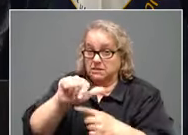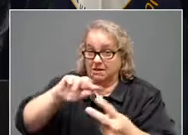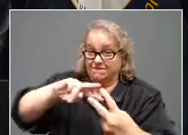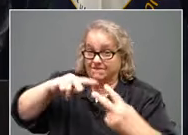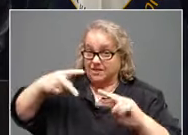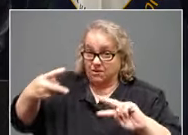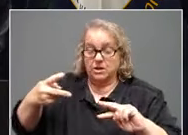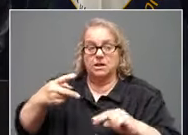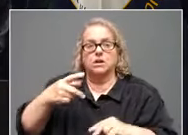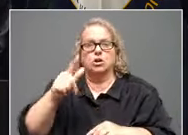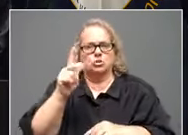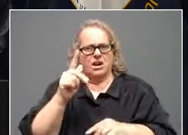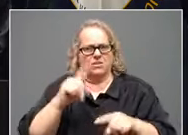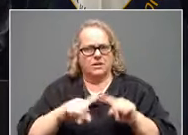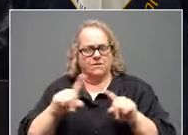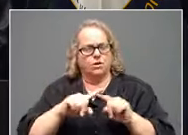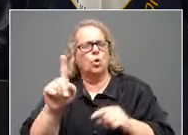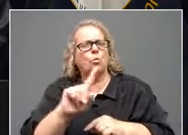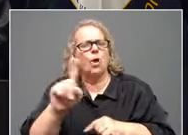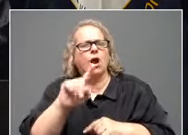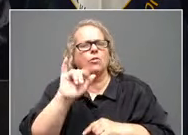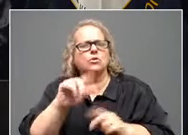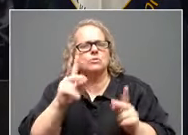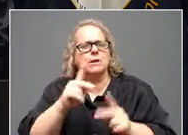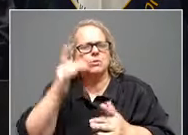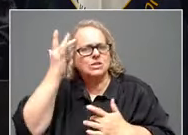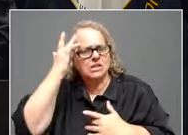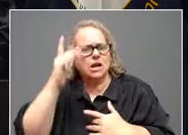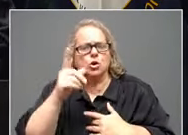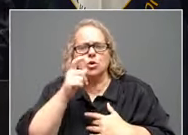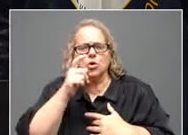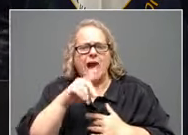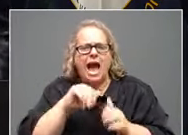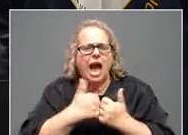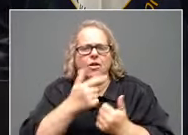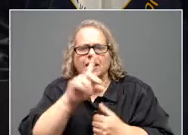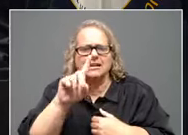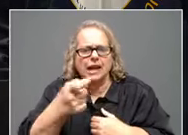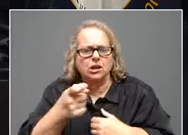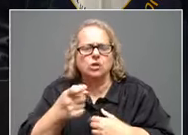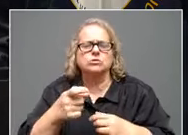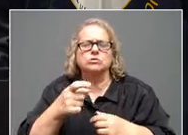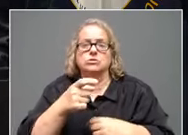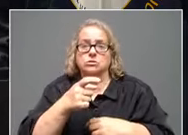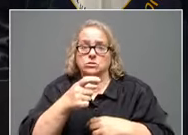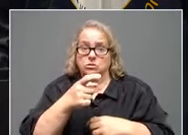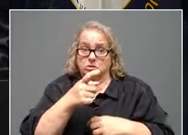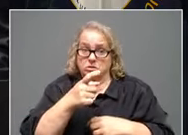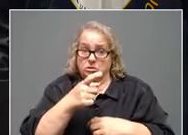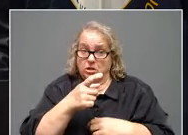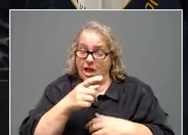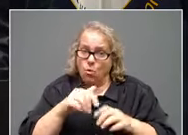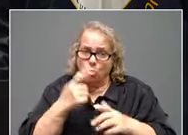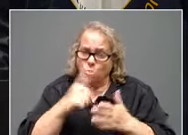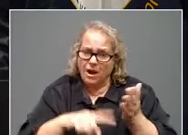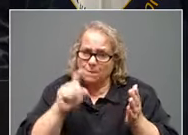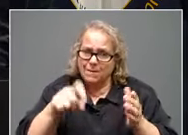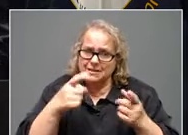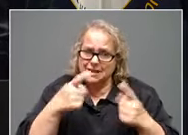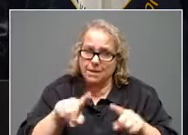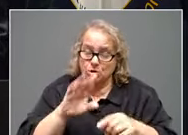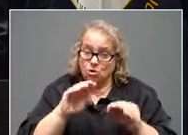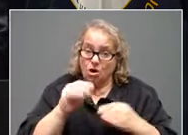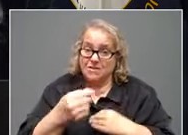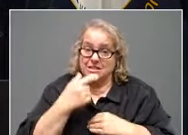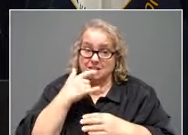cases were, whether any of the people diagnosed were vaccinated? And I guess what would have to happen? Your office said that you all